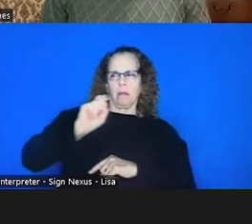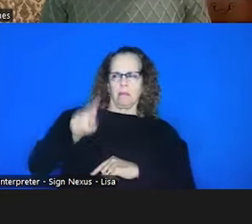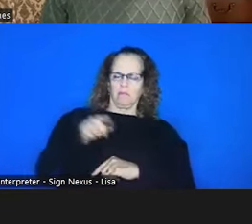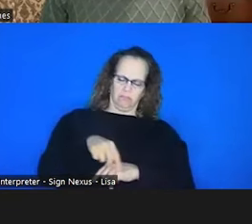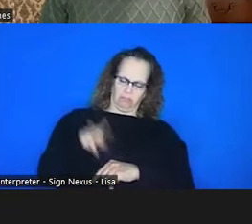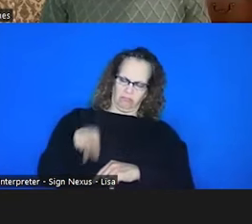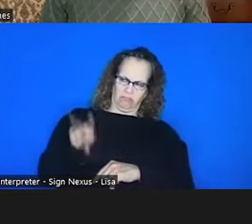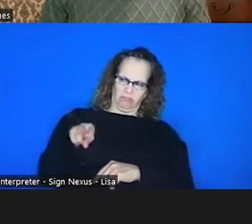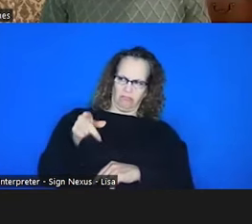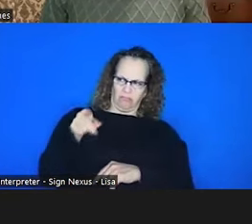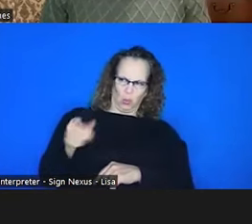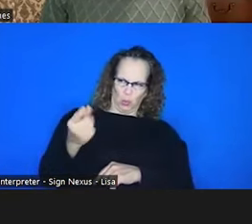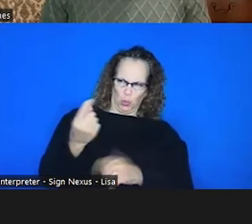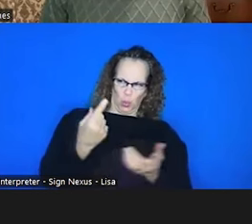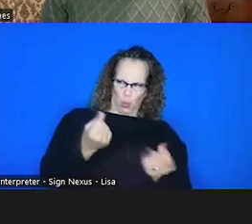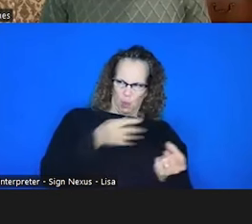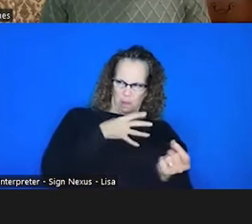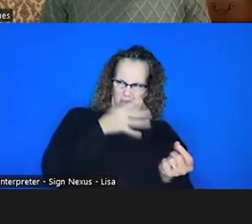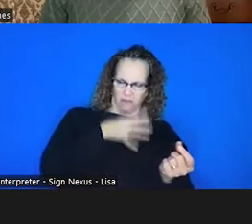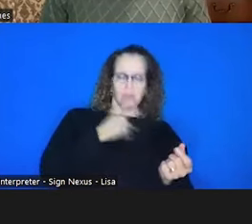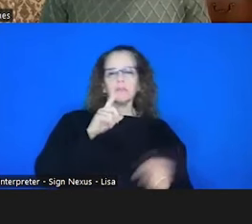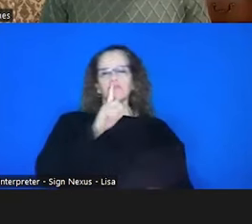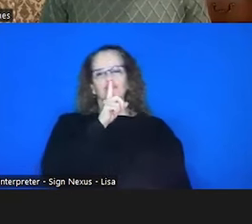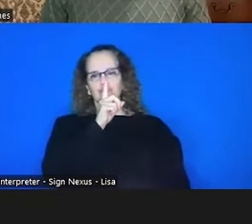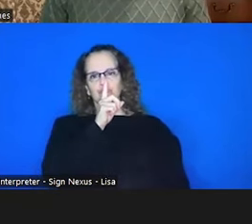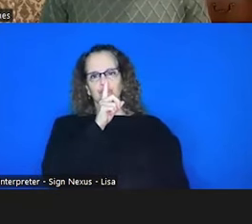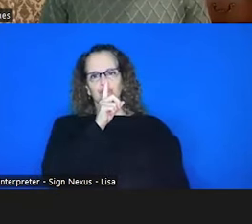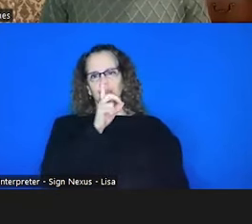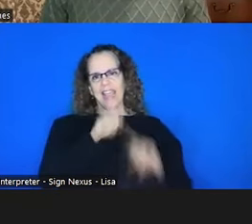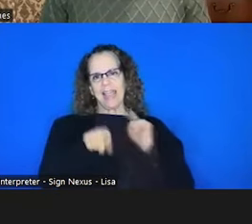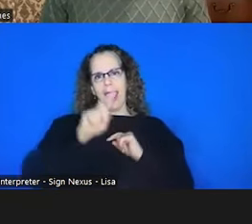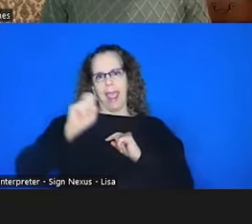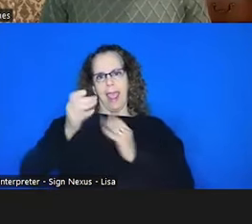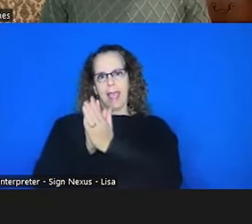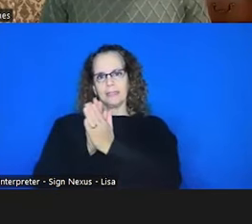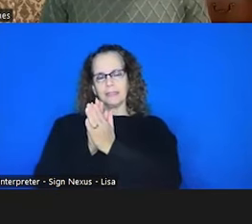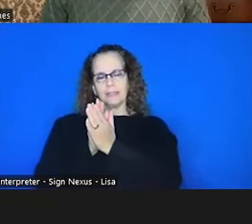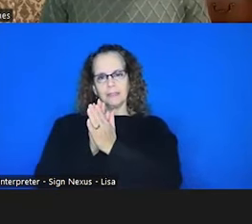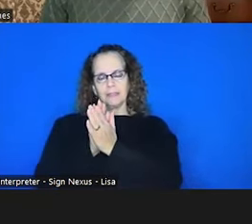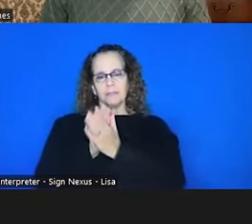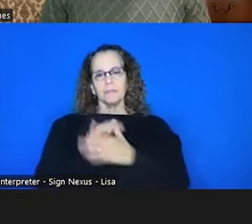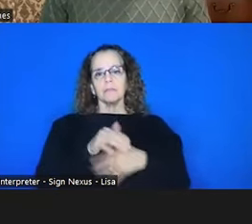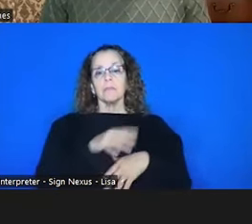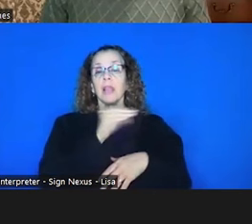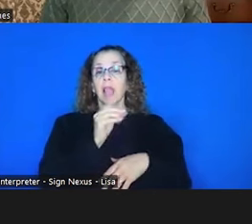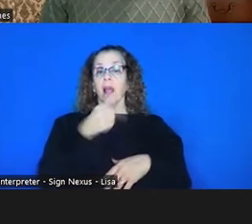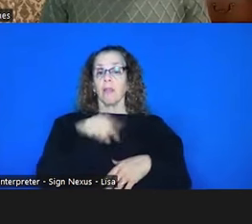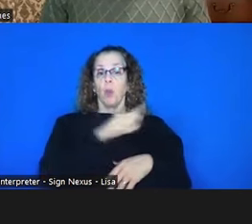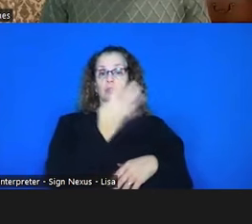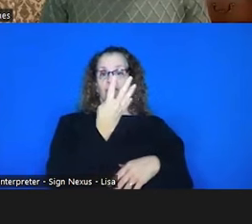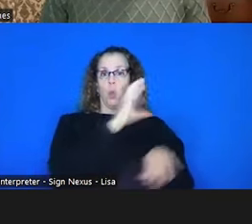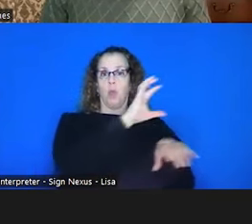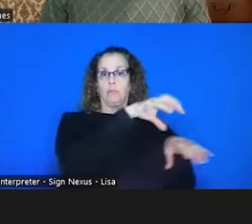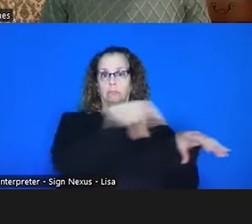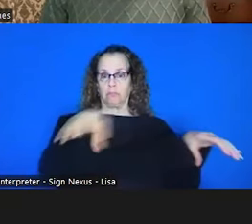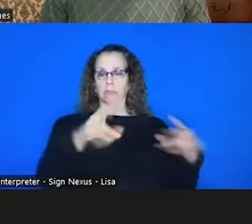they identify. And these spaces are either co-located